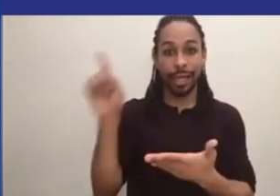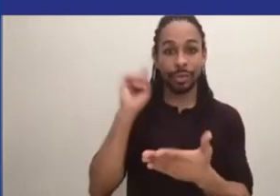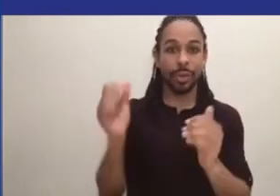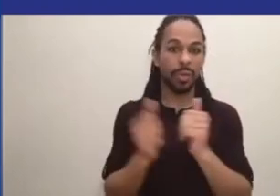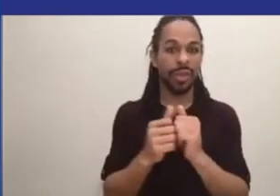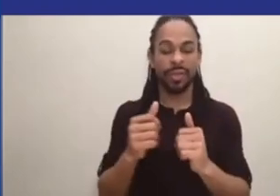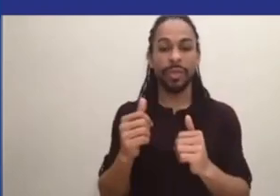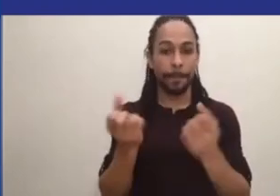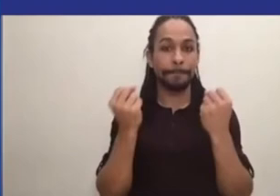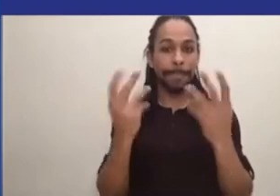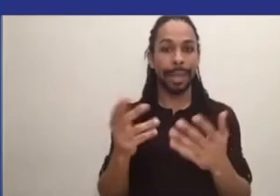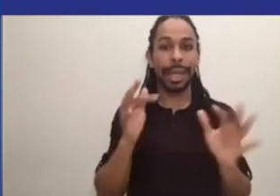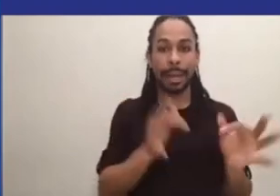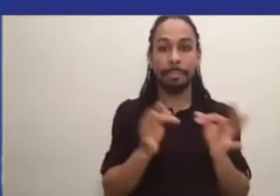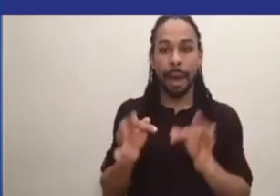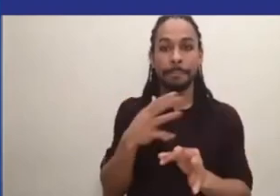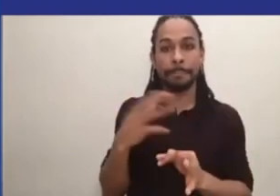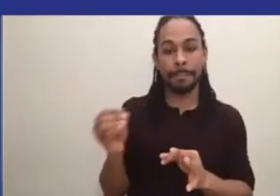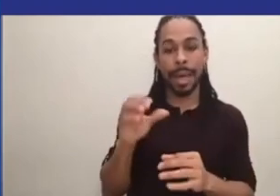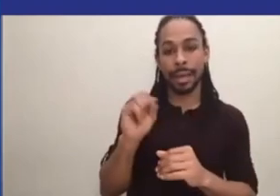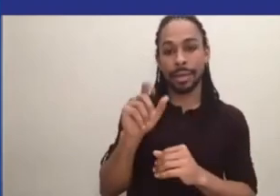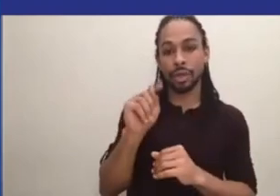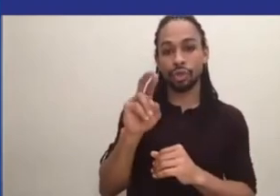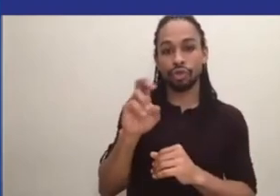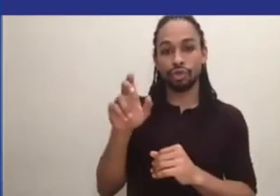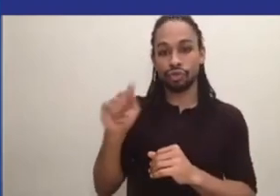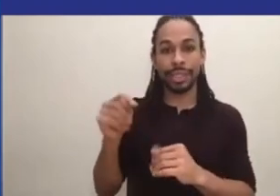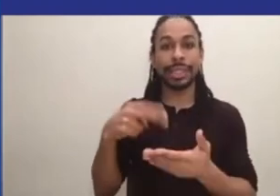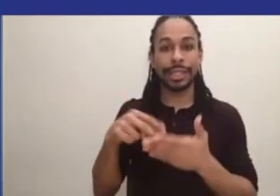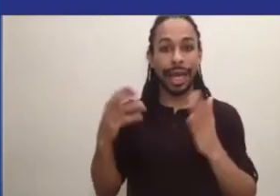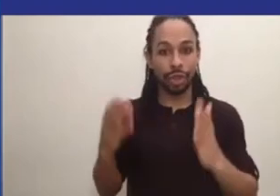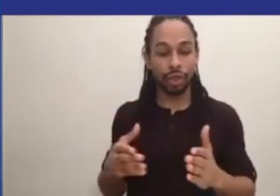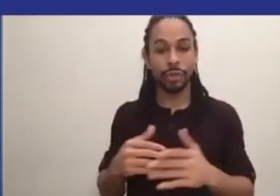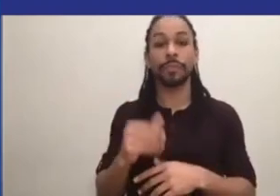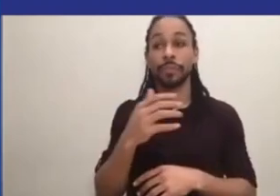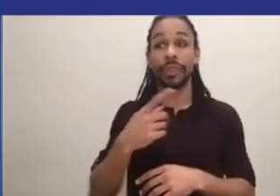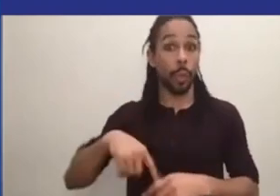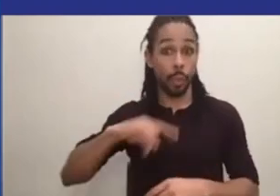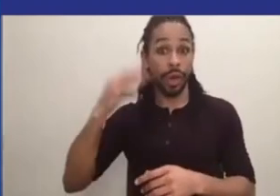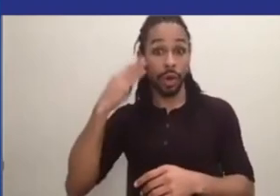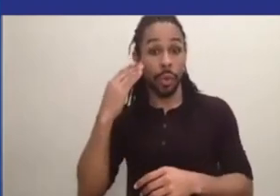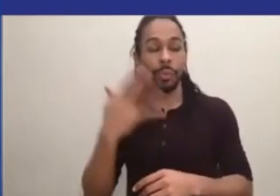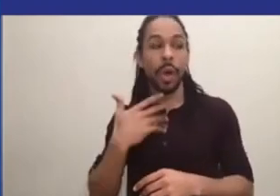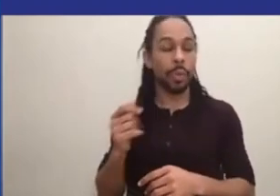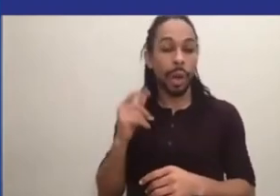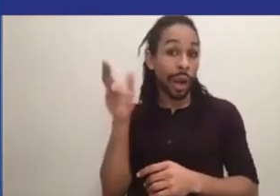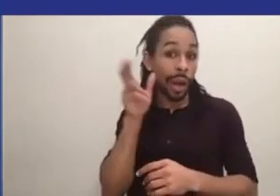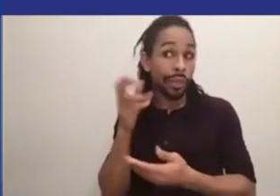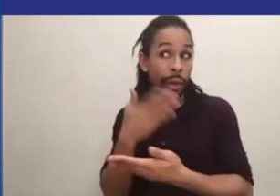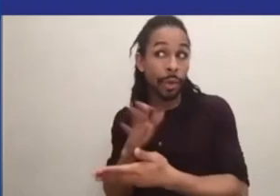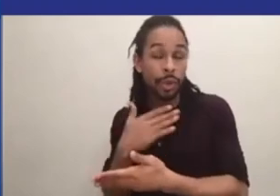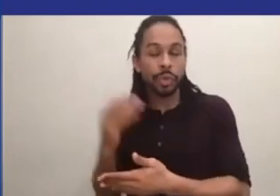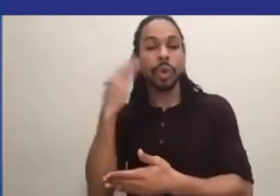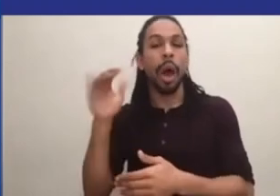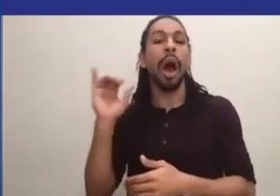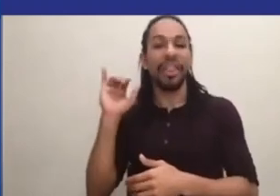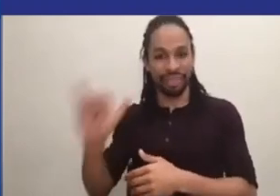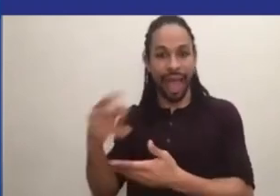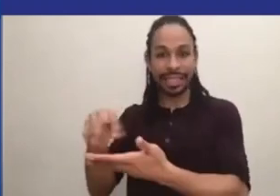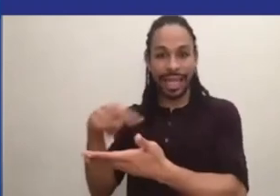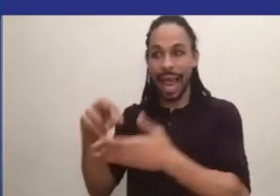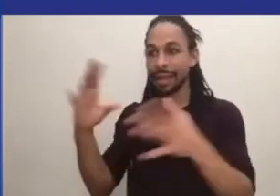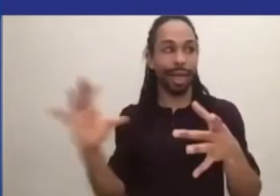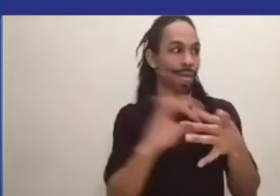street dances, you know, that we would know of and you attach when you hear the music, you know that dance go with that song or that style